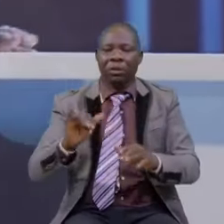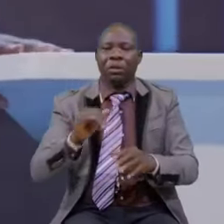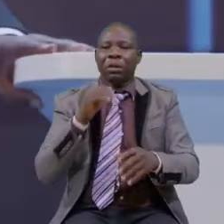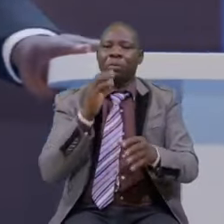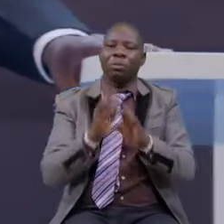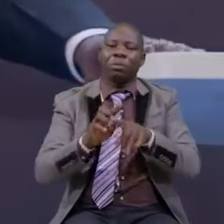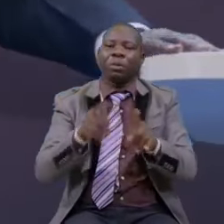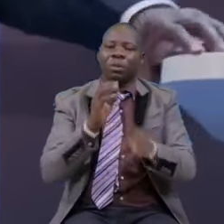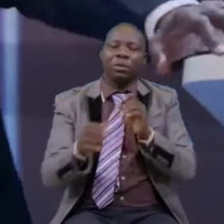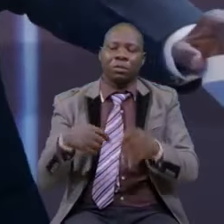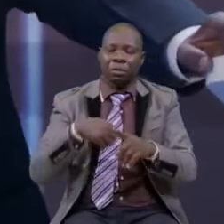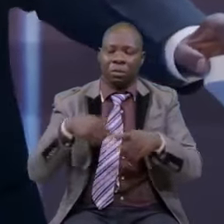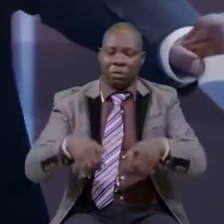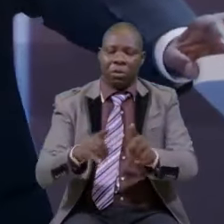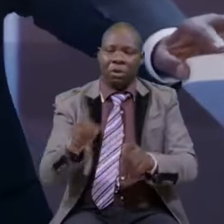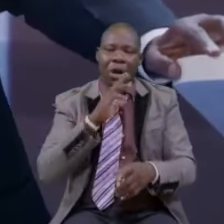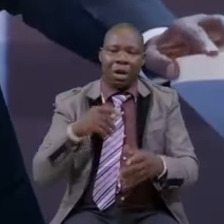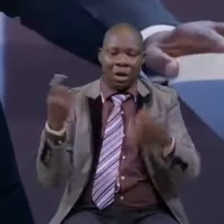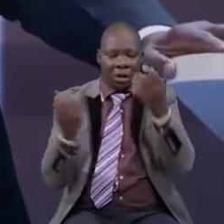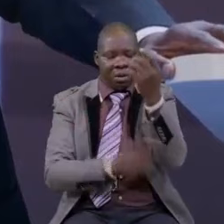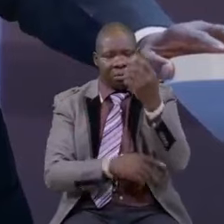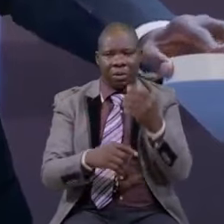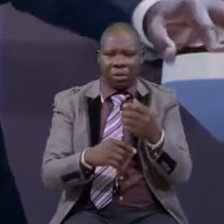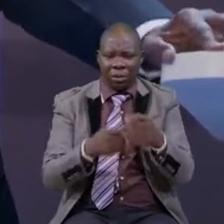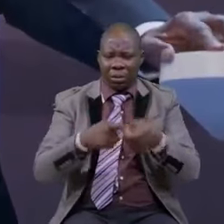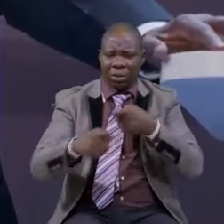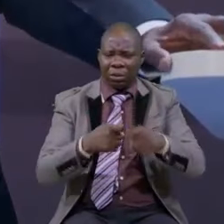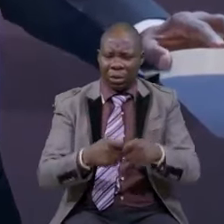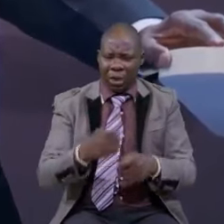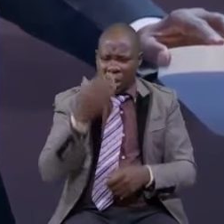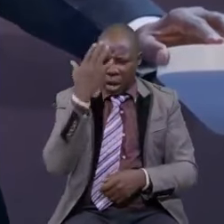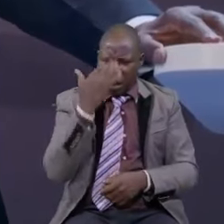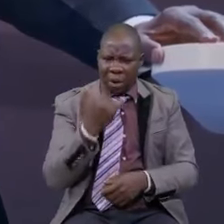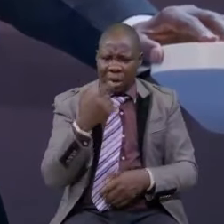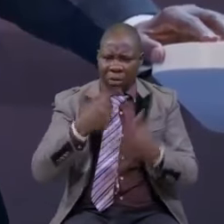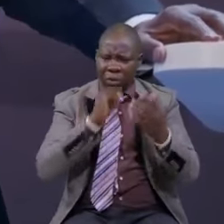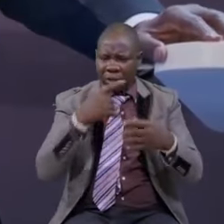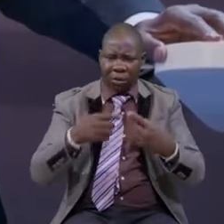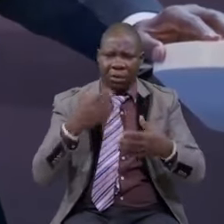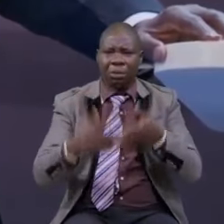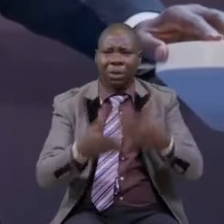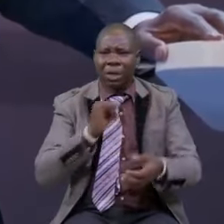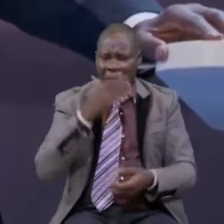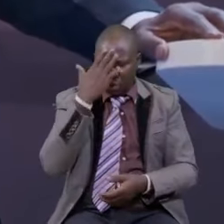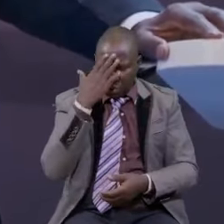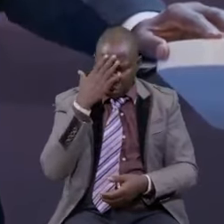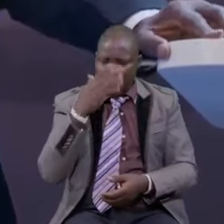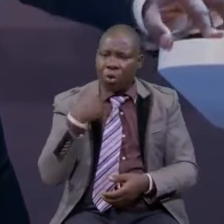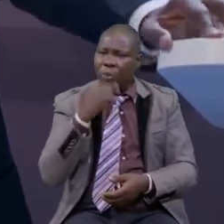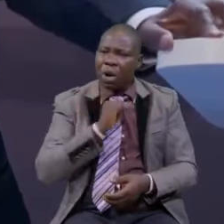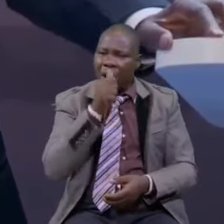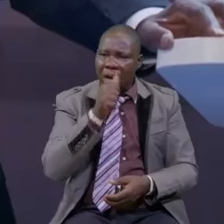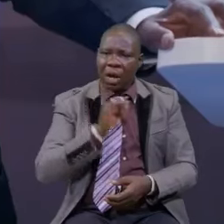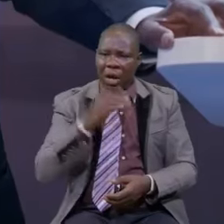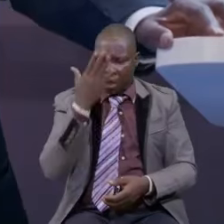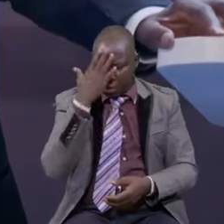you're persecuted, you say, what's the matter? I know who I am. I know my position in society.